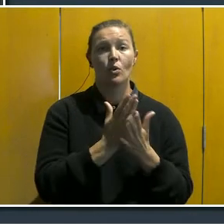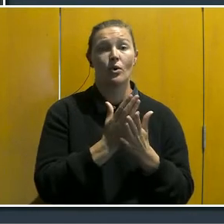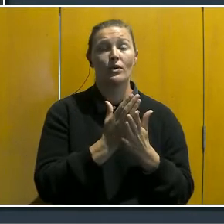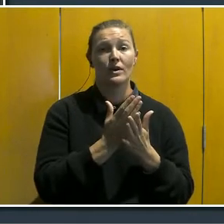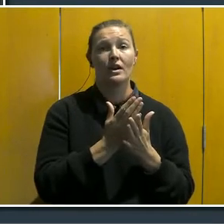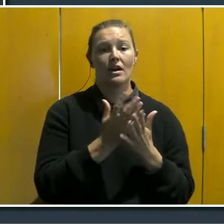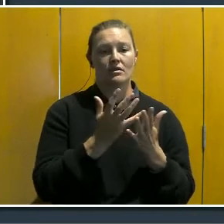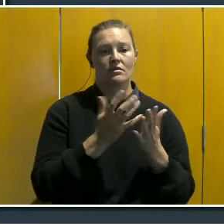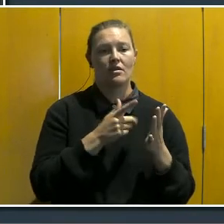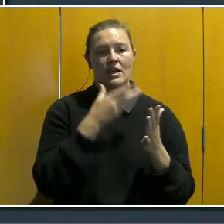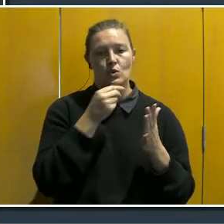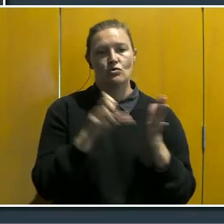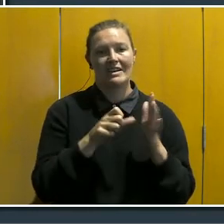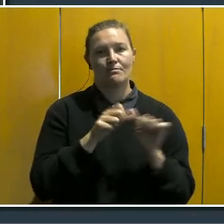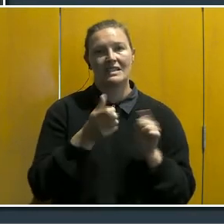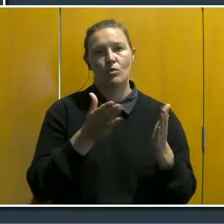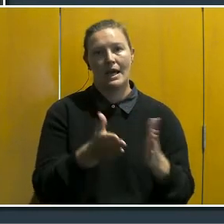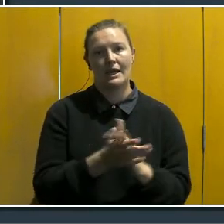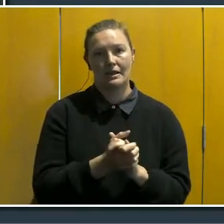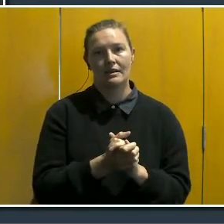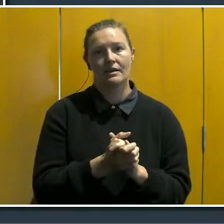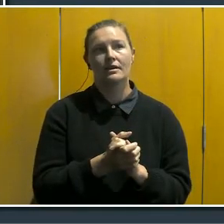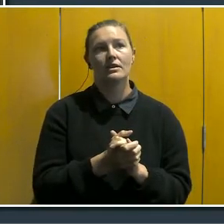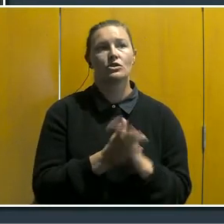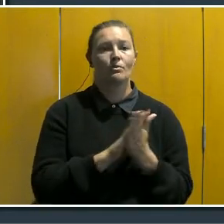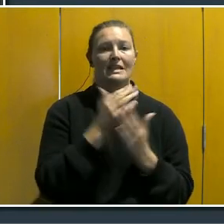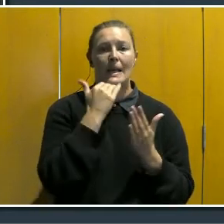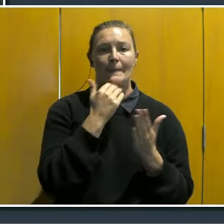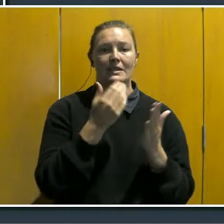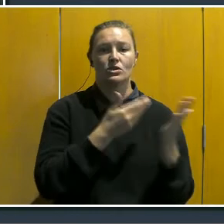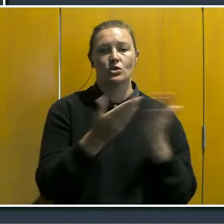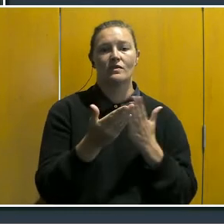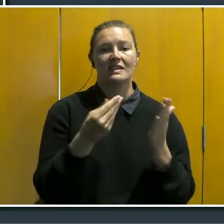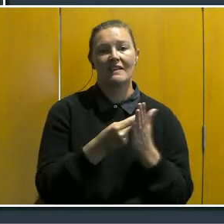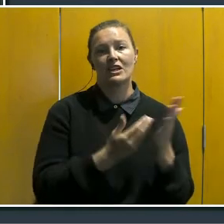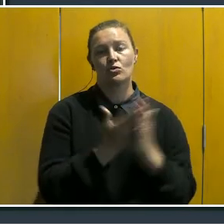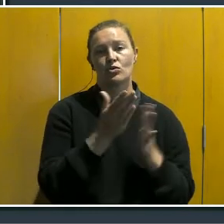rates are used. That is the extent to which the service is funded through the general rate.